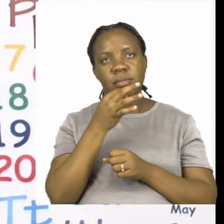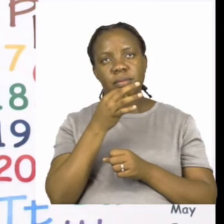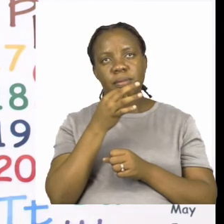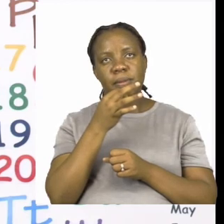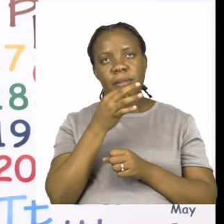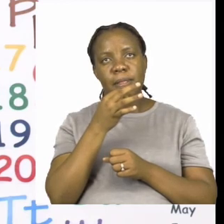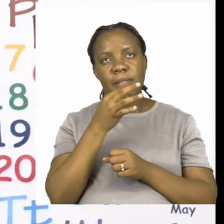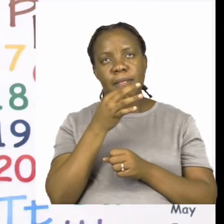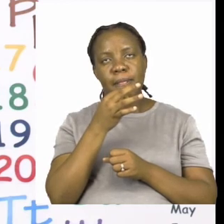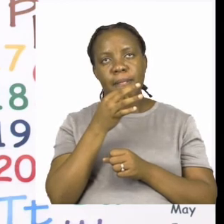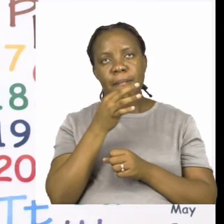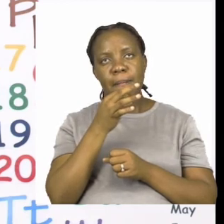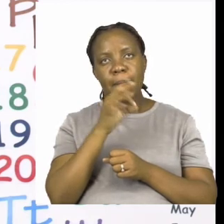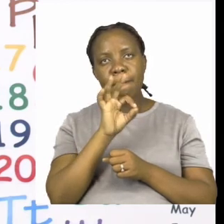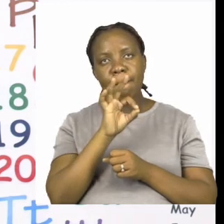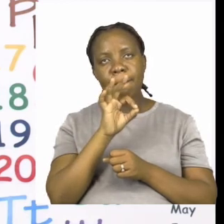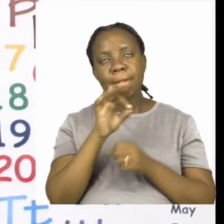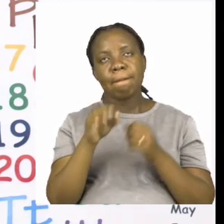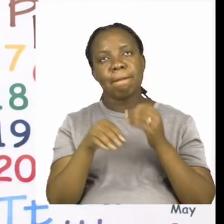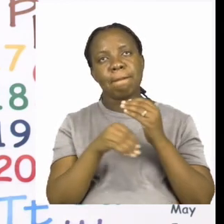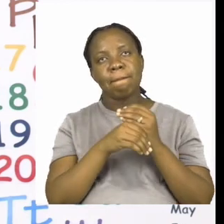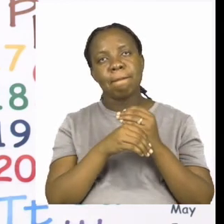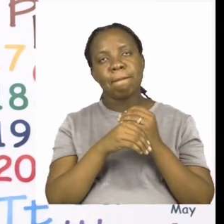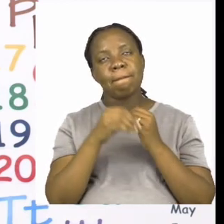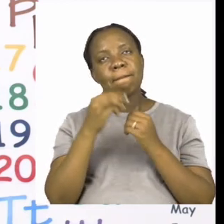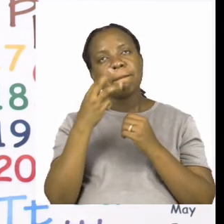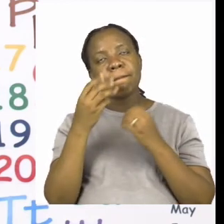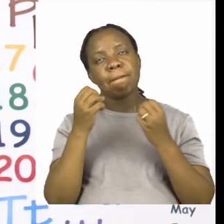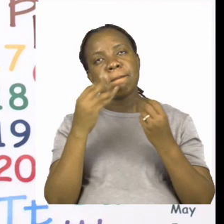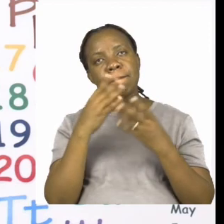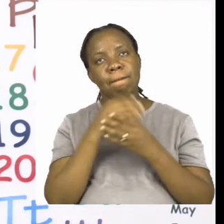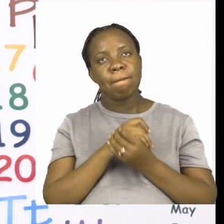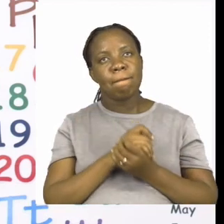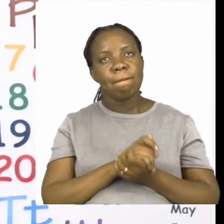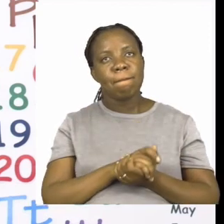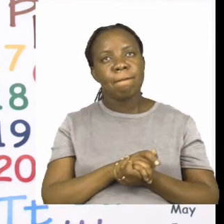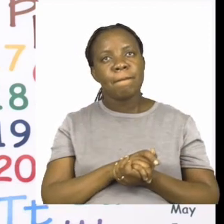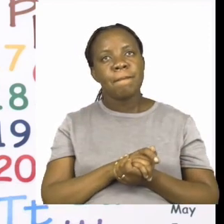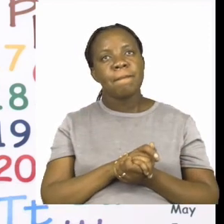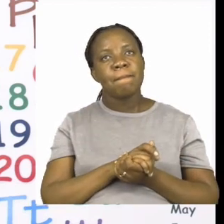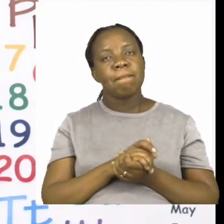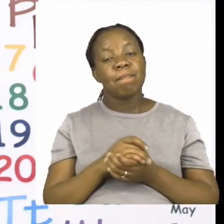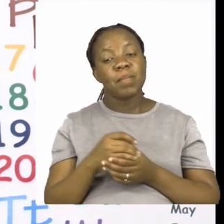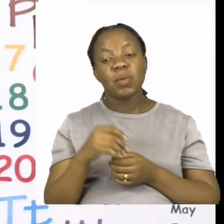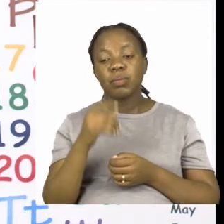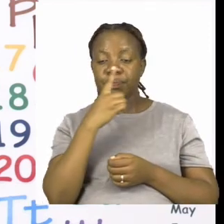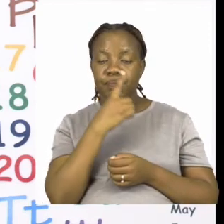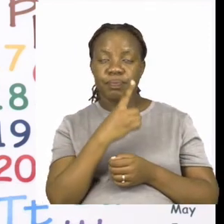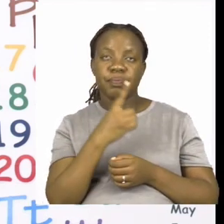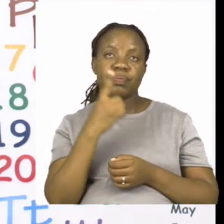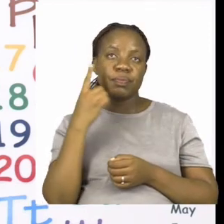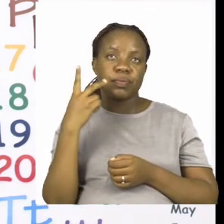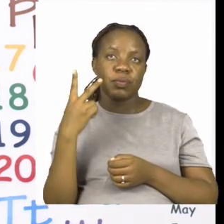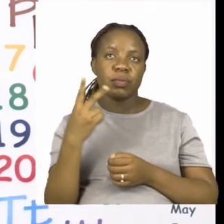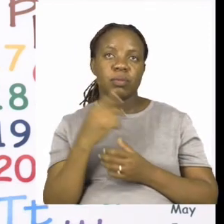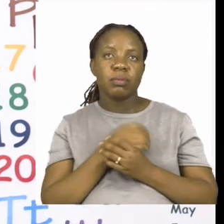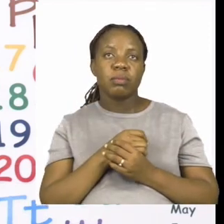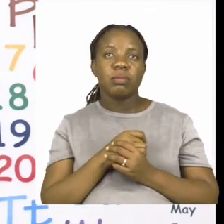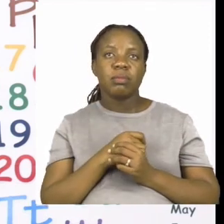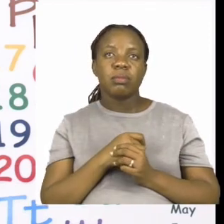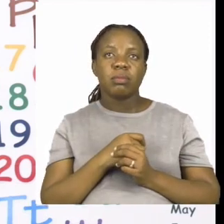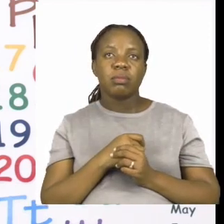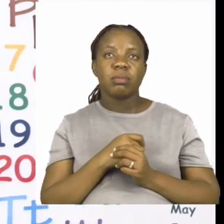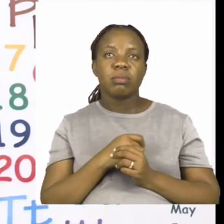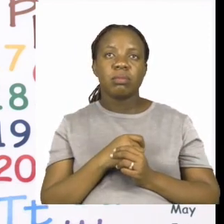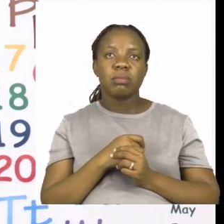3? Great job! It's 12. So we go ahead and we write